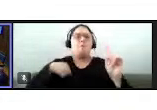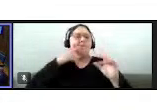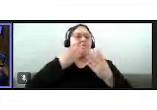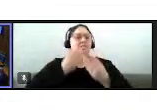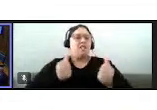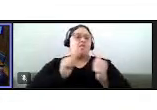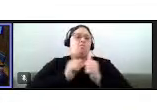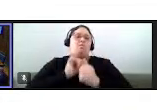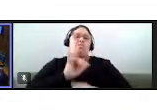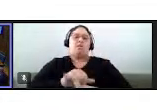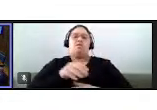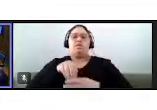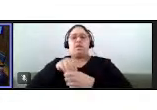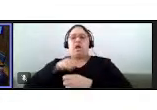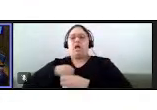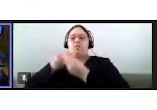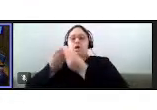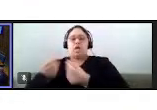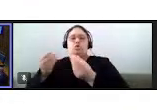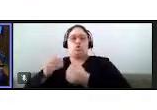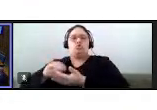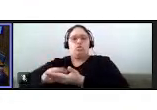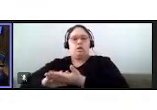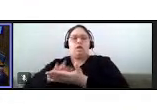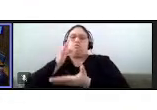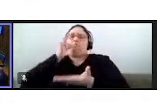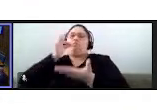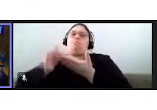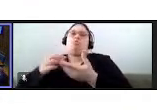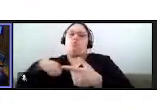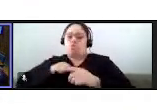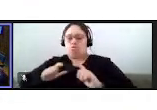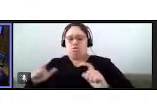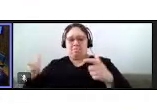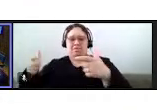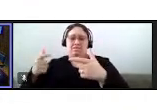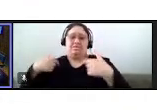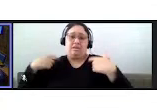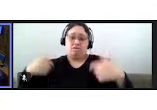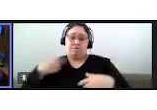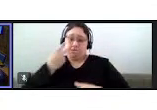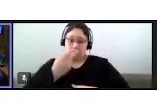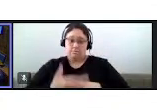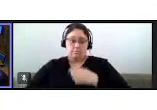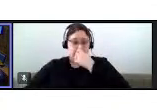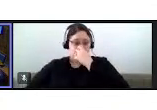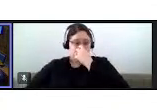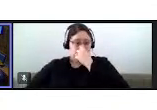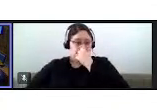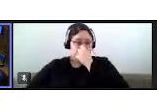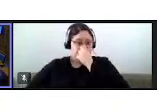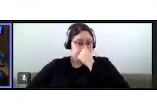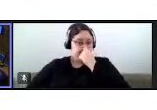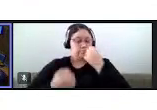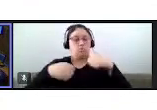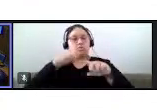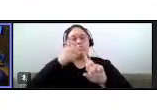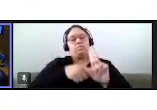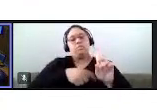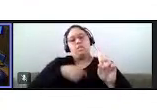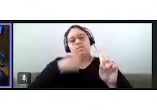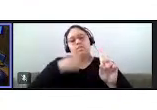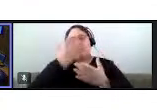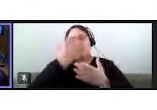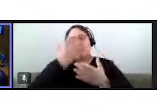with that in terms of our resolutions and recommendations as the committee. Secretary, I see you. Chairperson, I think I was